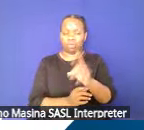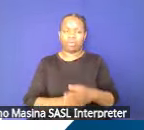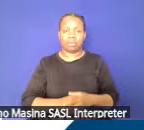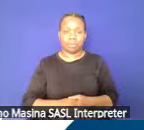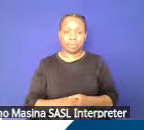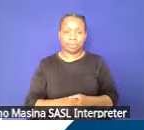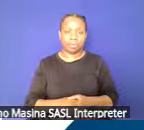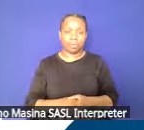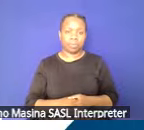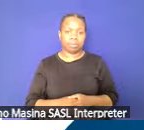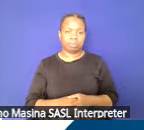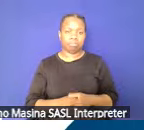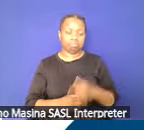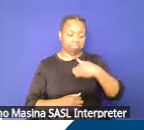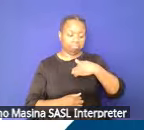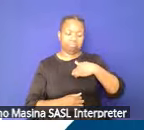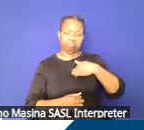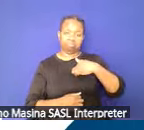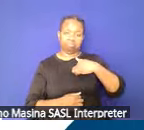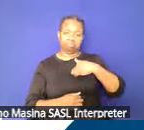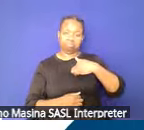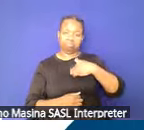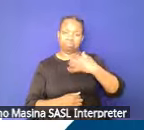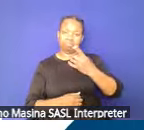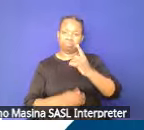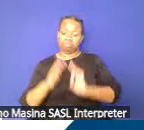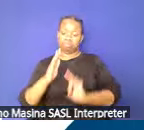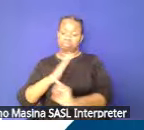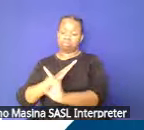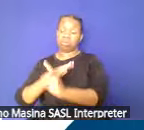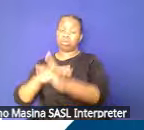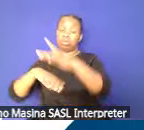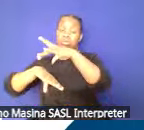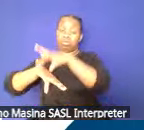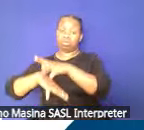that I went to the doctor